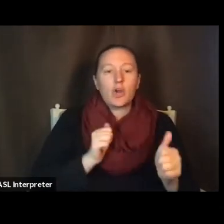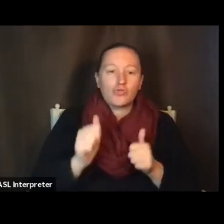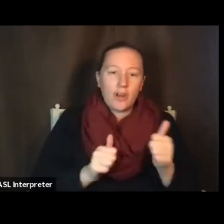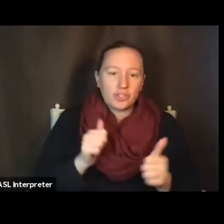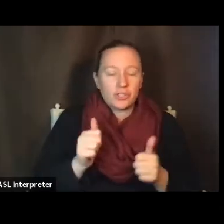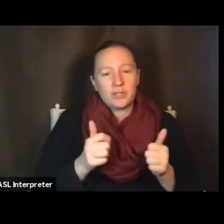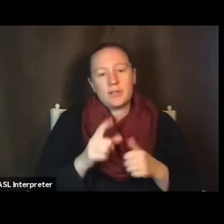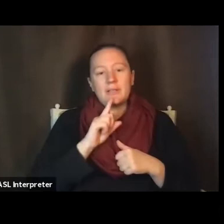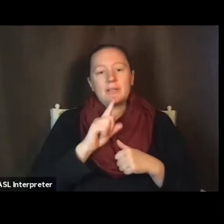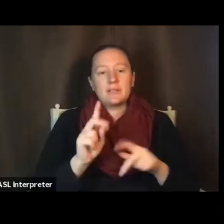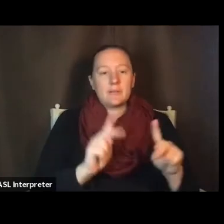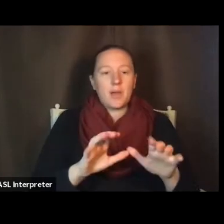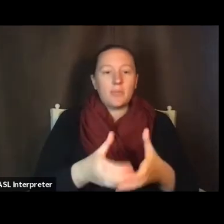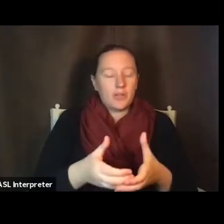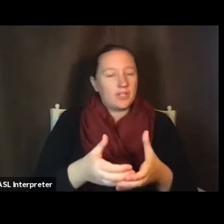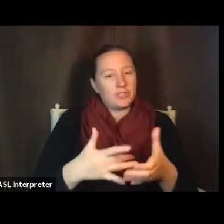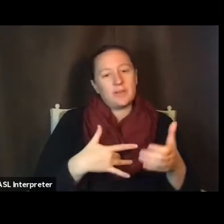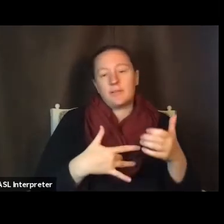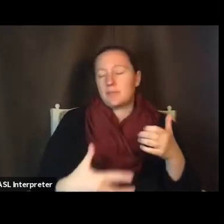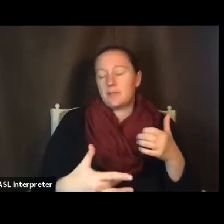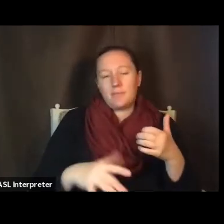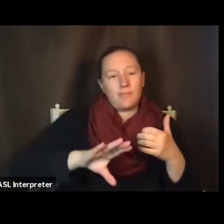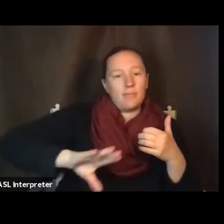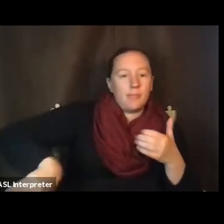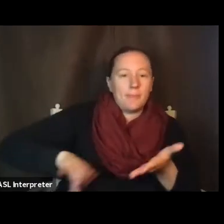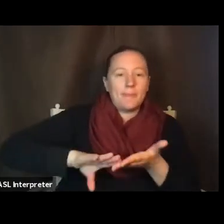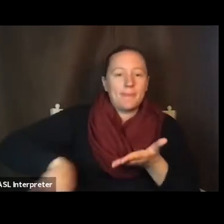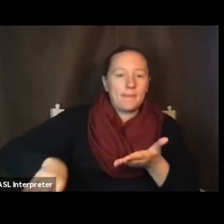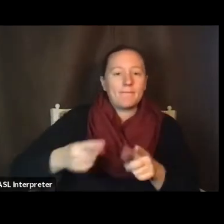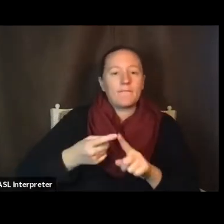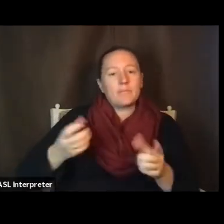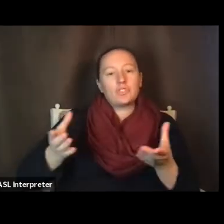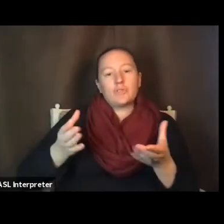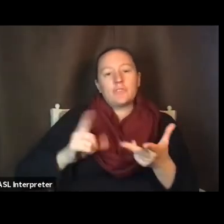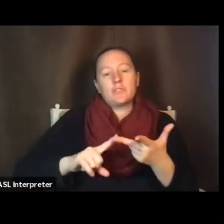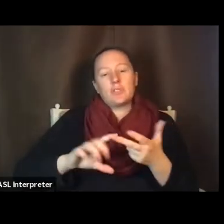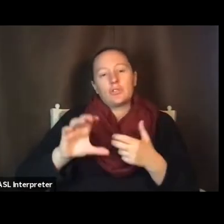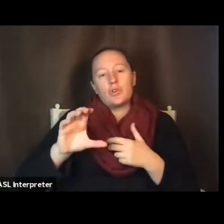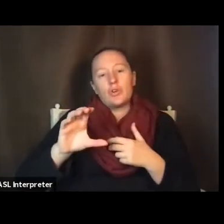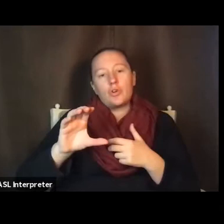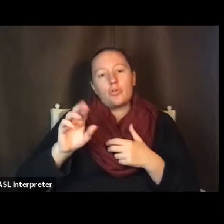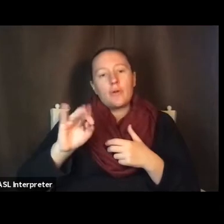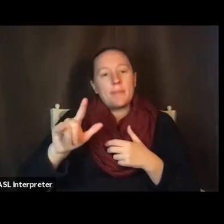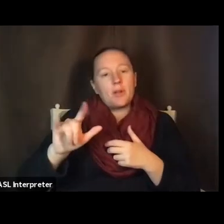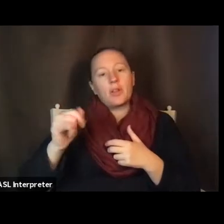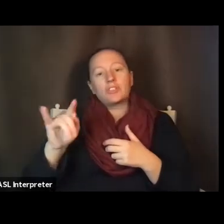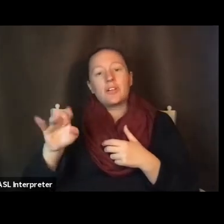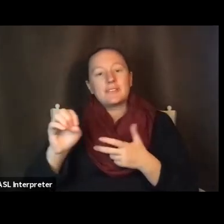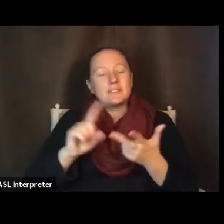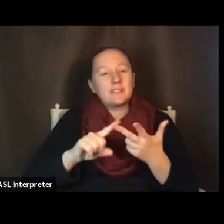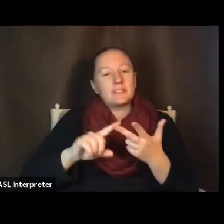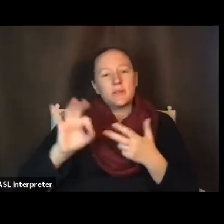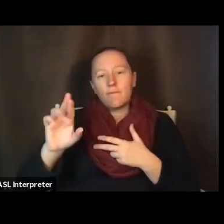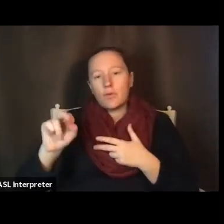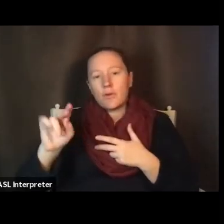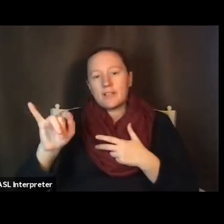is a population that frequently is being left out of services. Criminal justice and forensic populations need a little bit